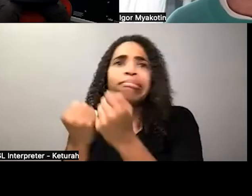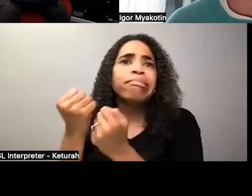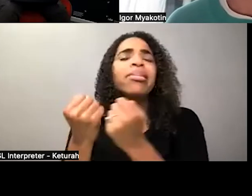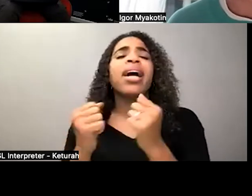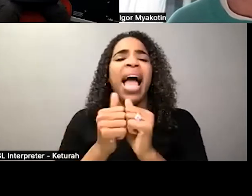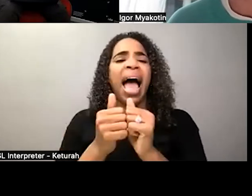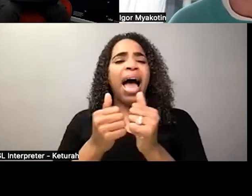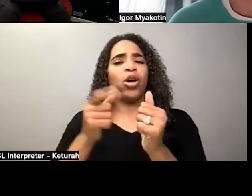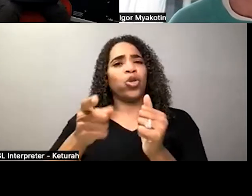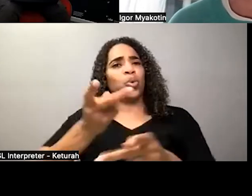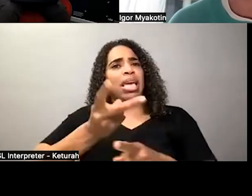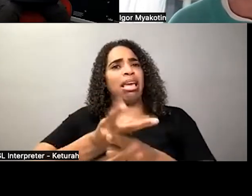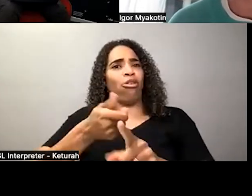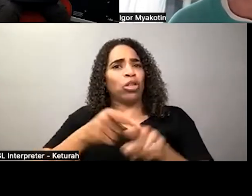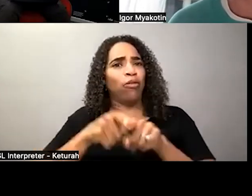take care of yourself?